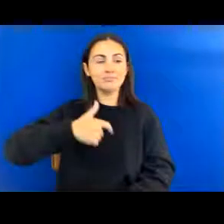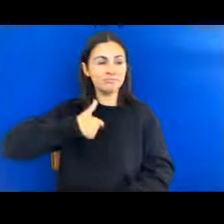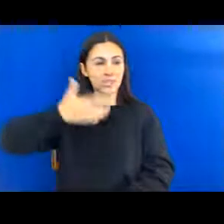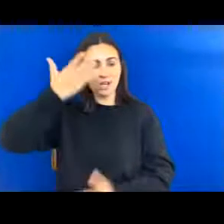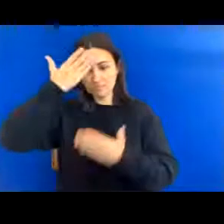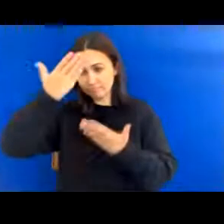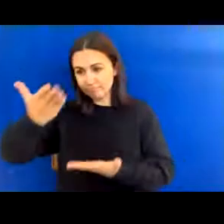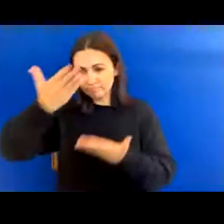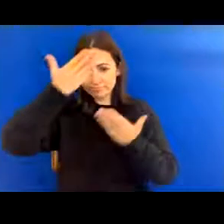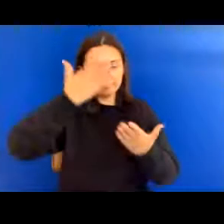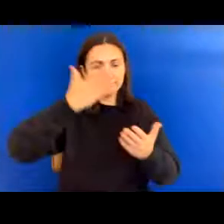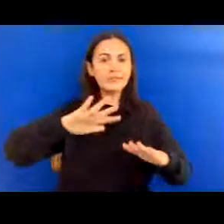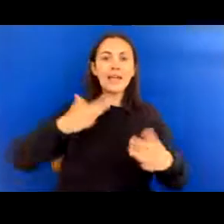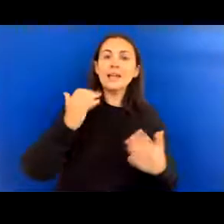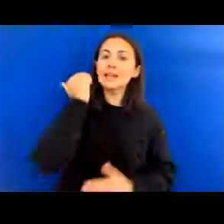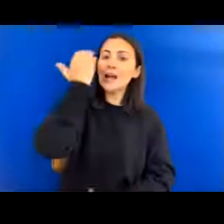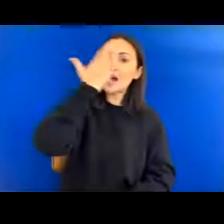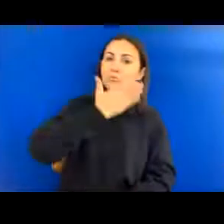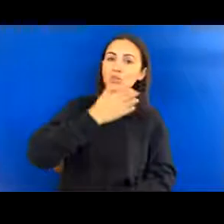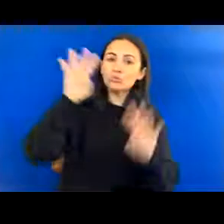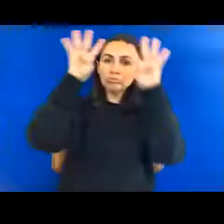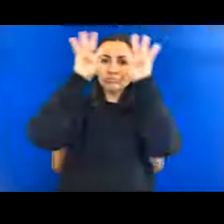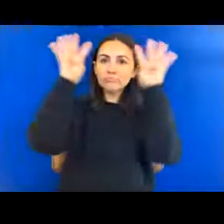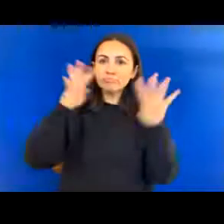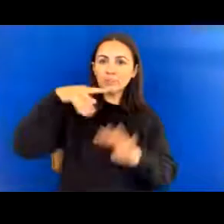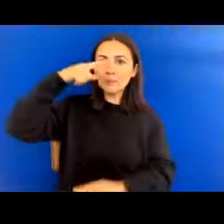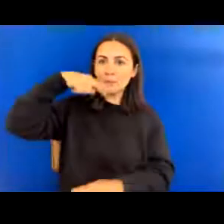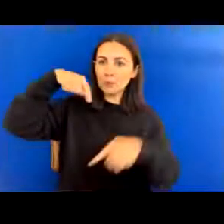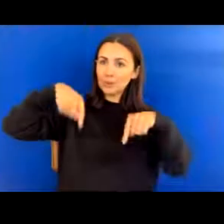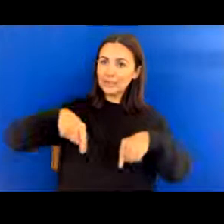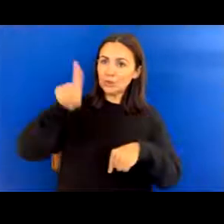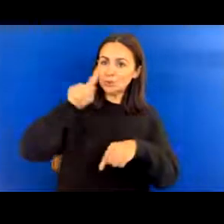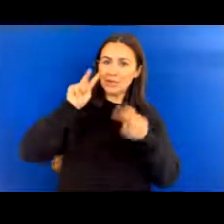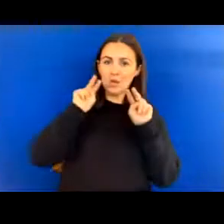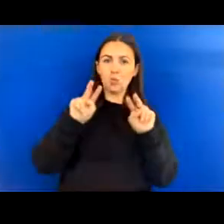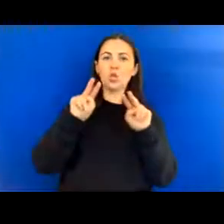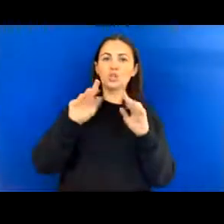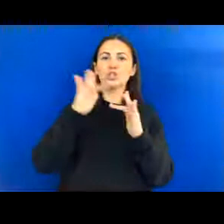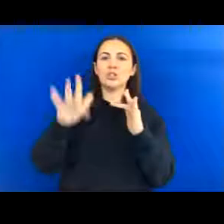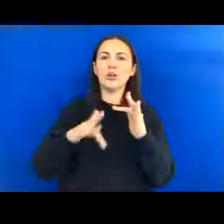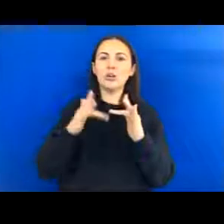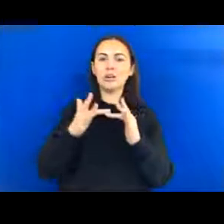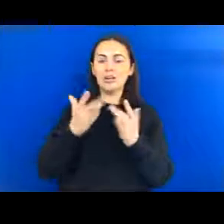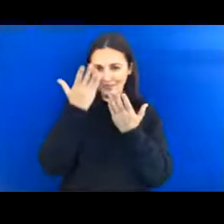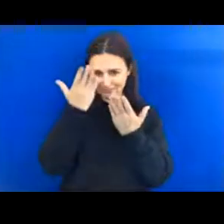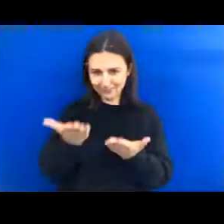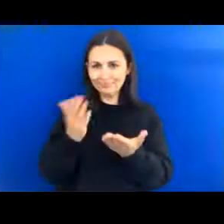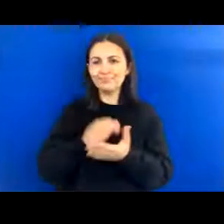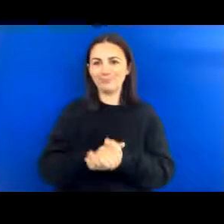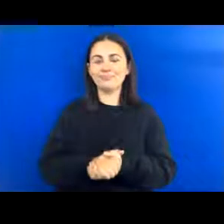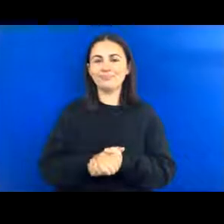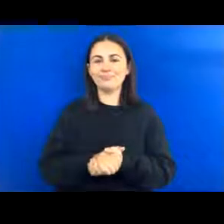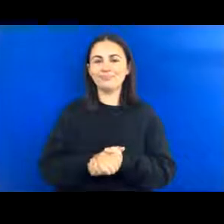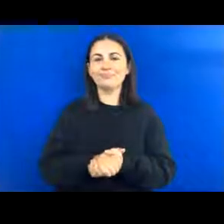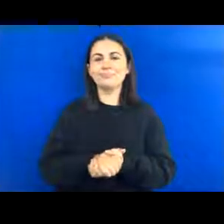to any Aboriginal or Torres Strait Islander people joining the webinar today or viewing the recording.